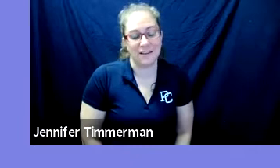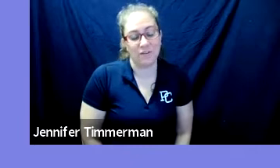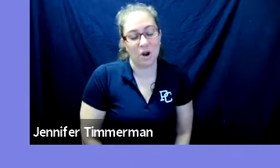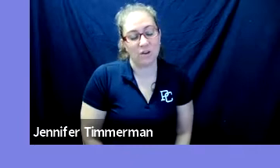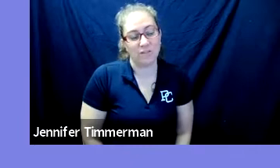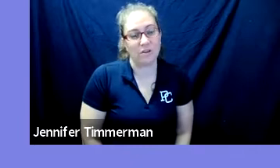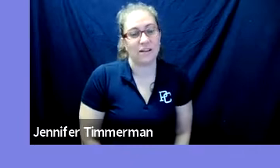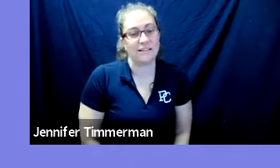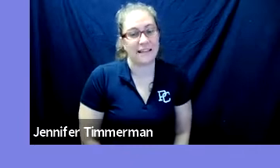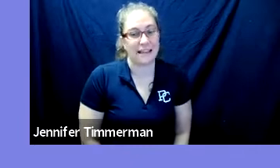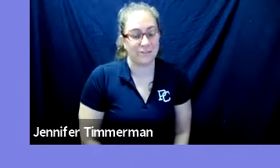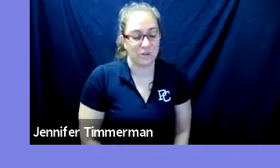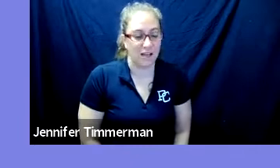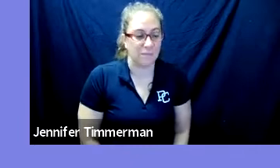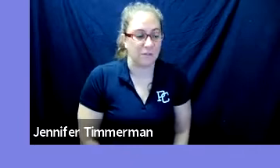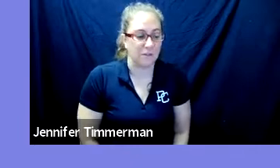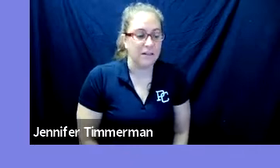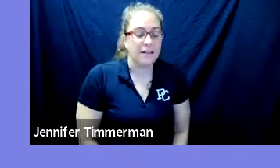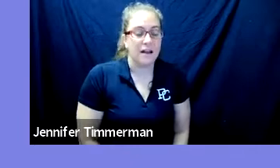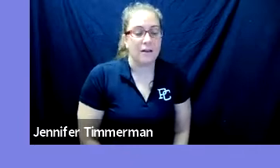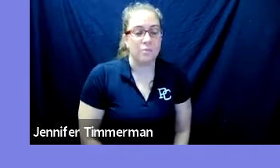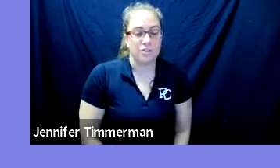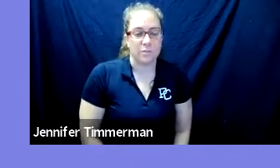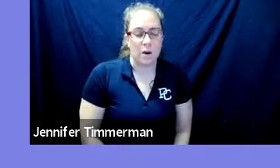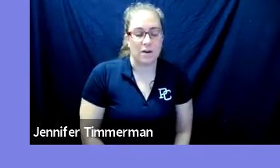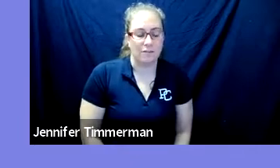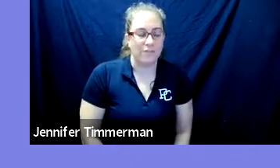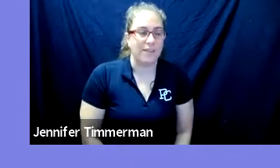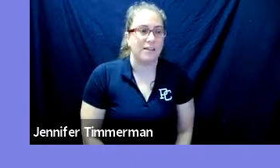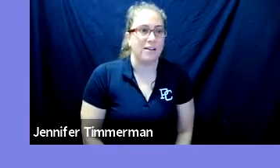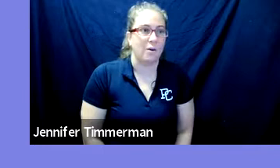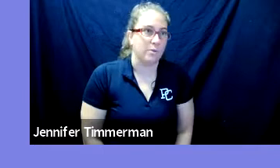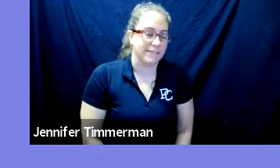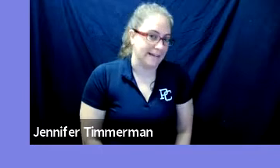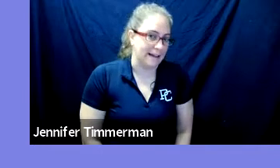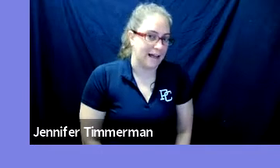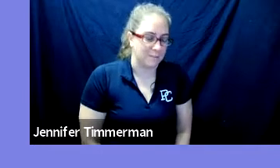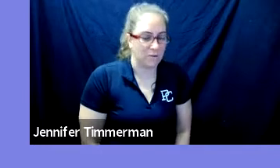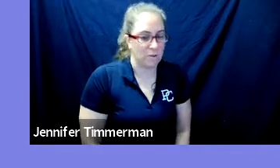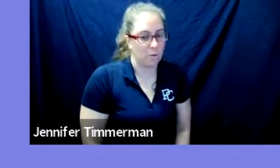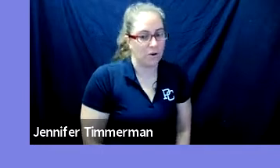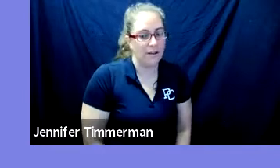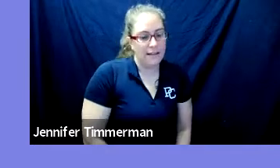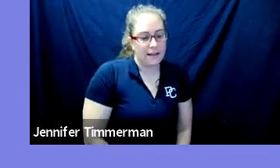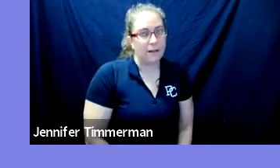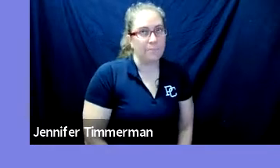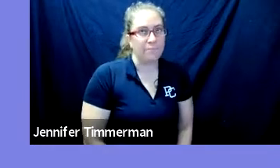the Deaf and Hard of Hearing Psychiatric Hospital, which is a part of the old state hospital